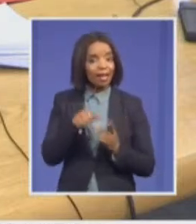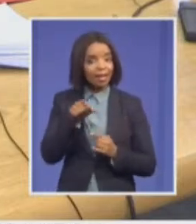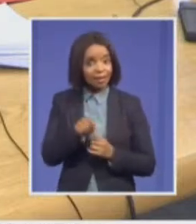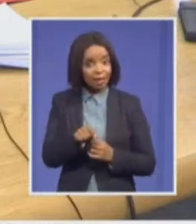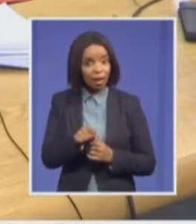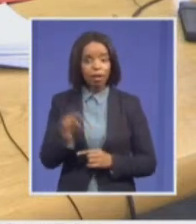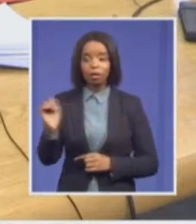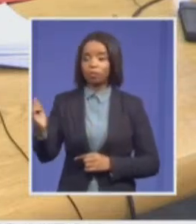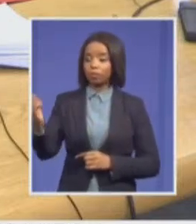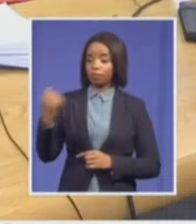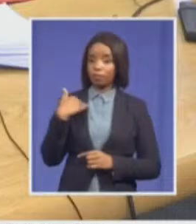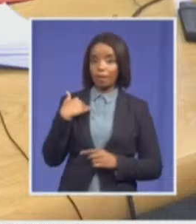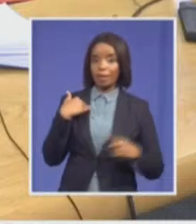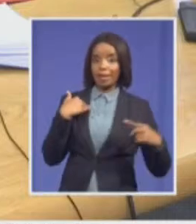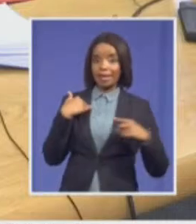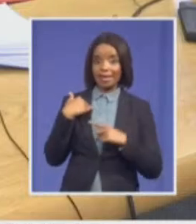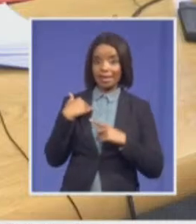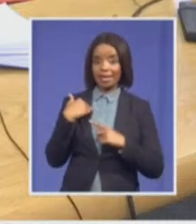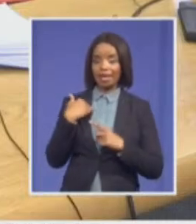the 14th.